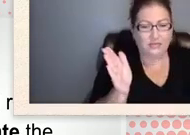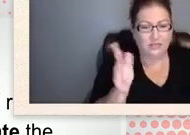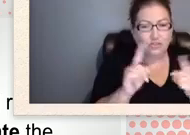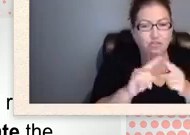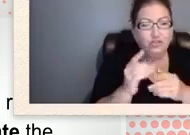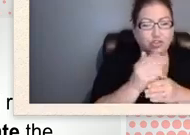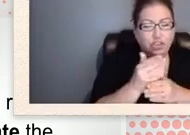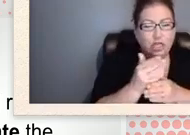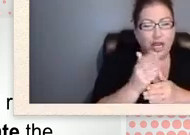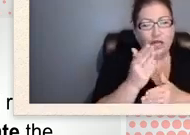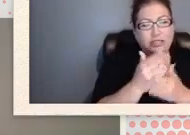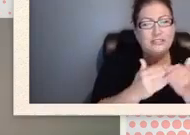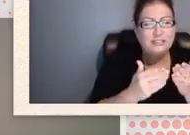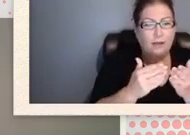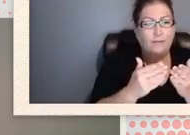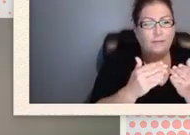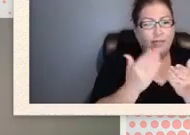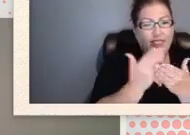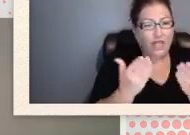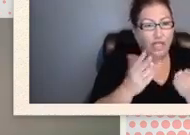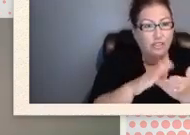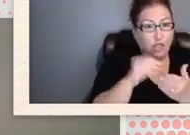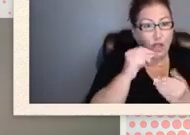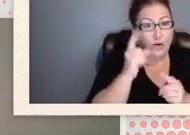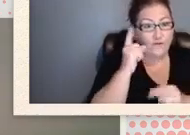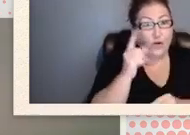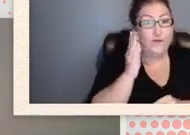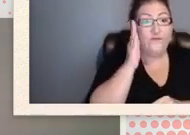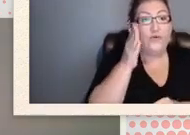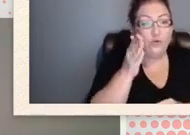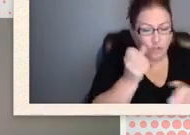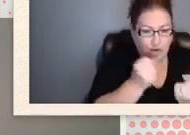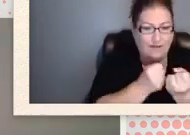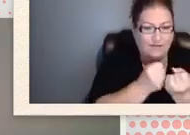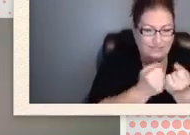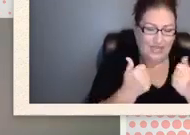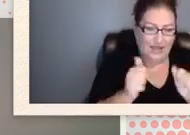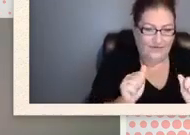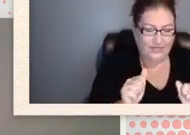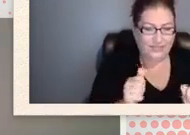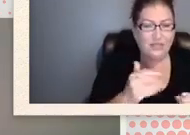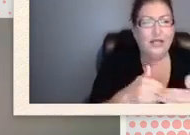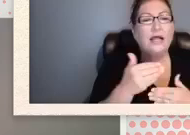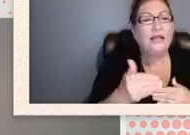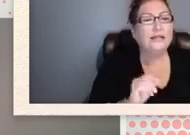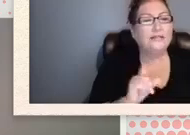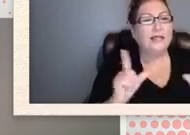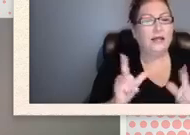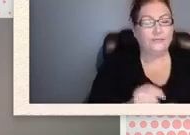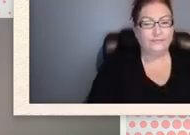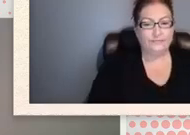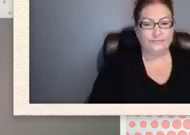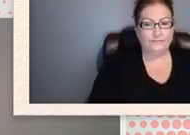some lessons learned for future advocacy efforts. Next slide.